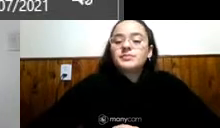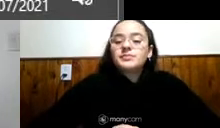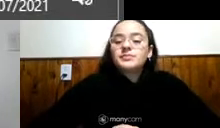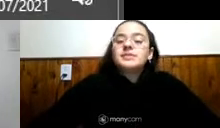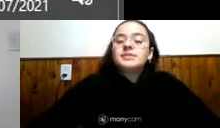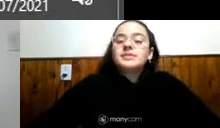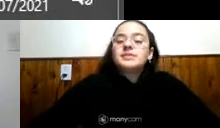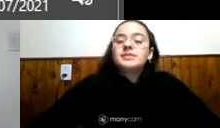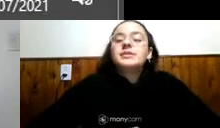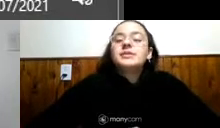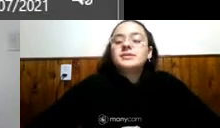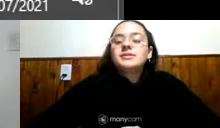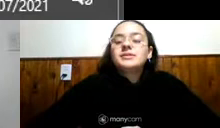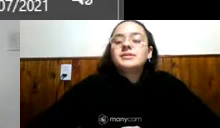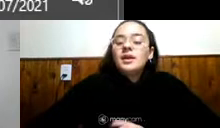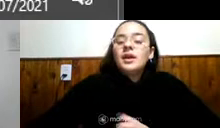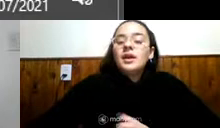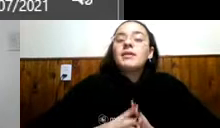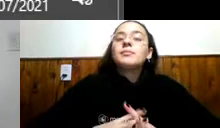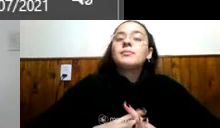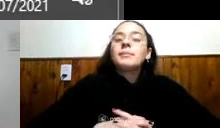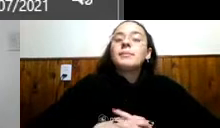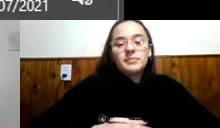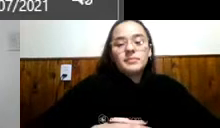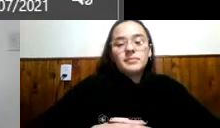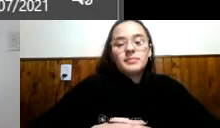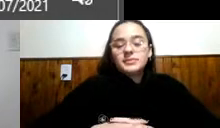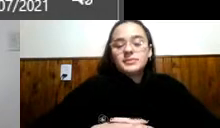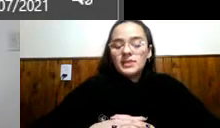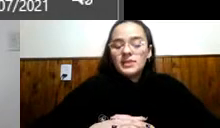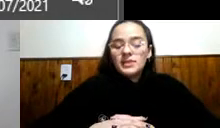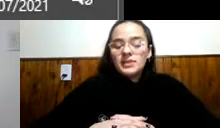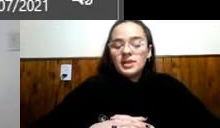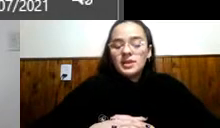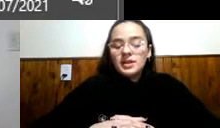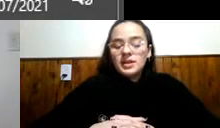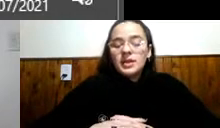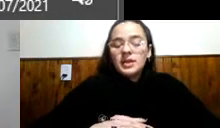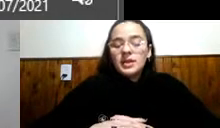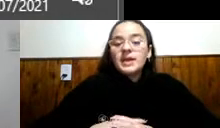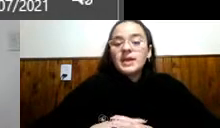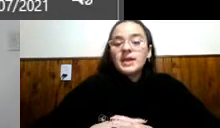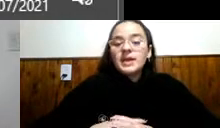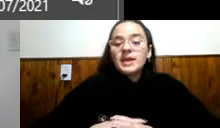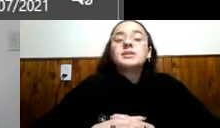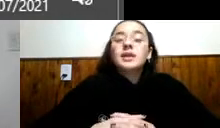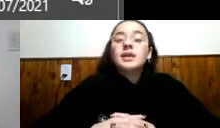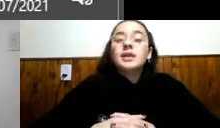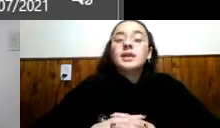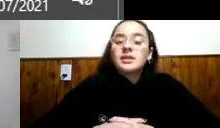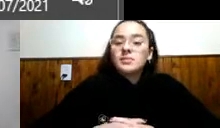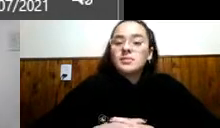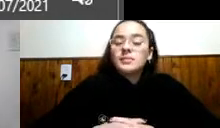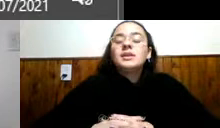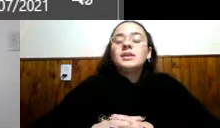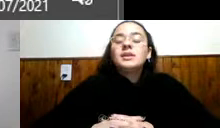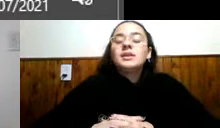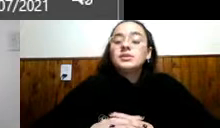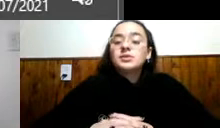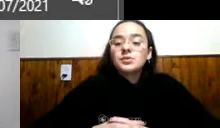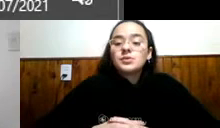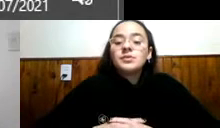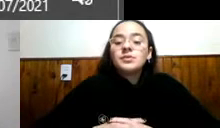Start. About my personal information. As I said, my name is Anna Sommer. I'm 19